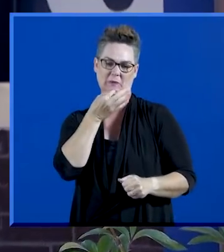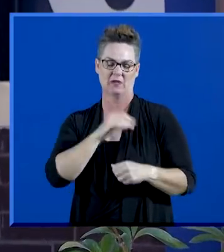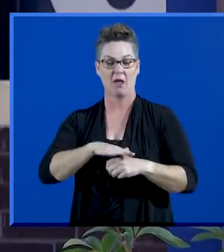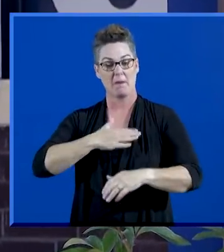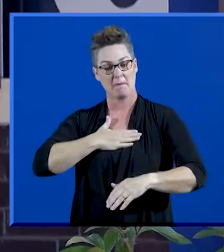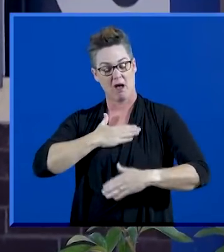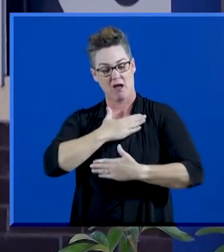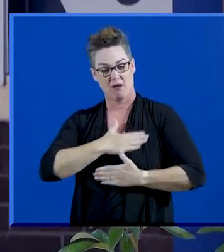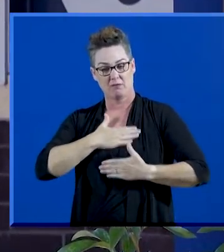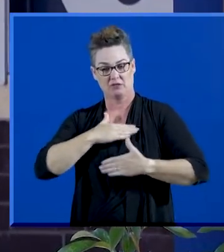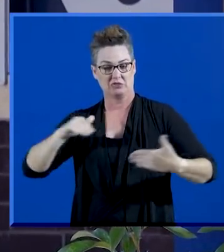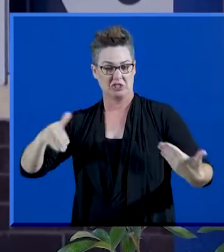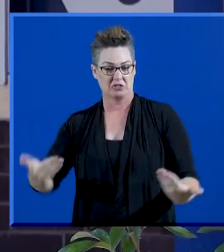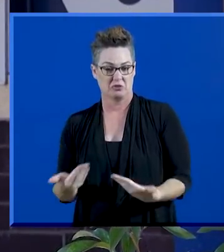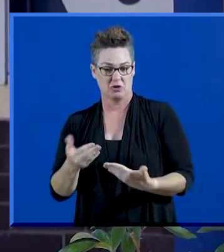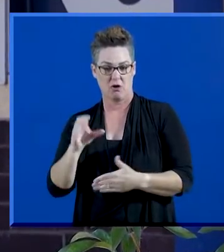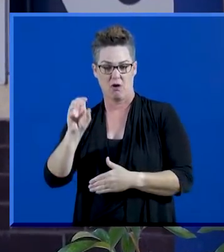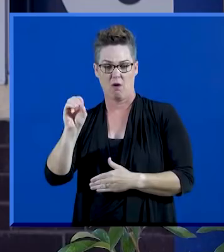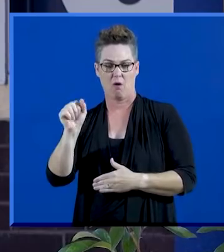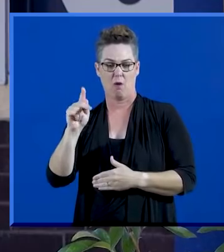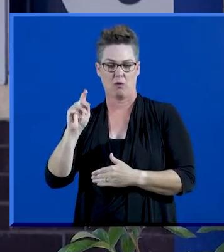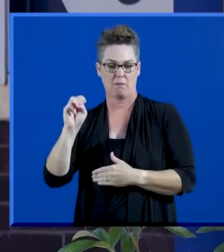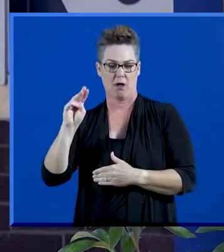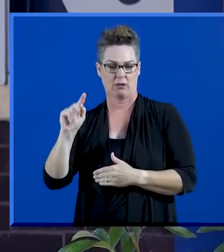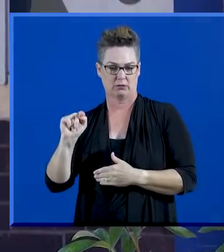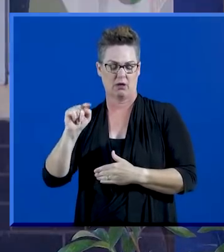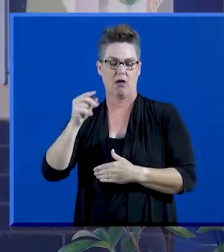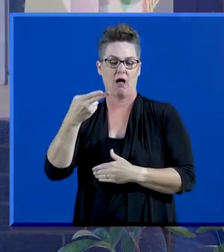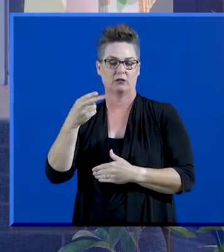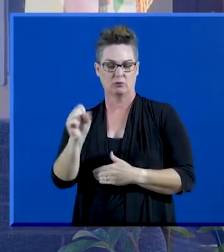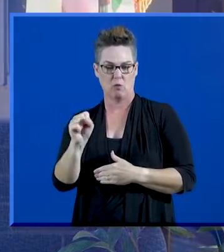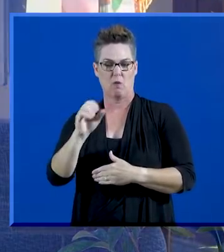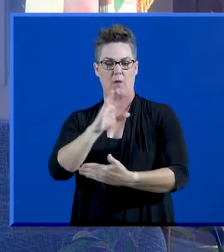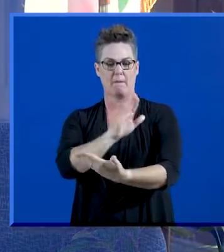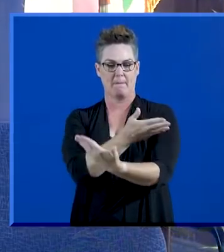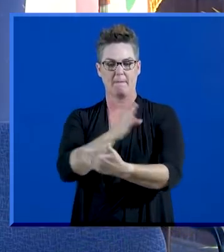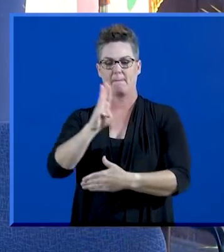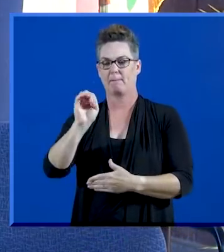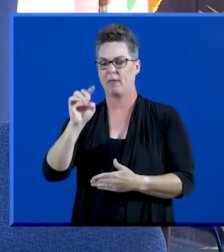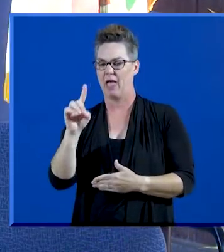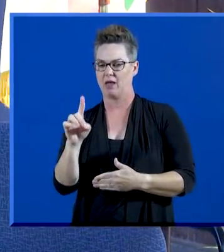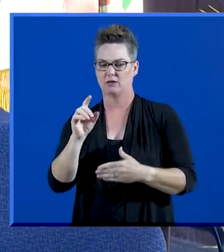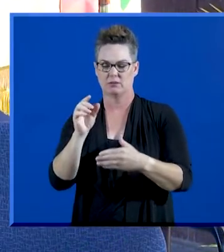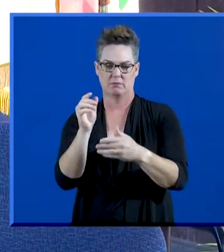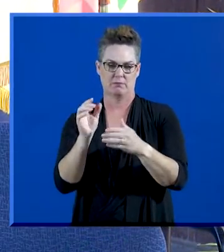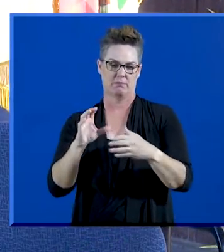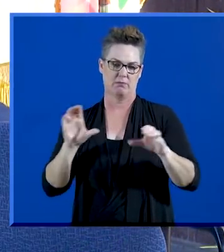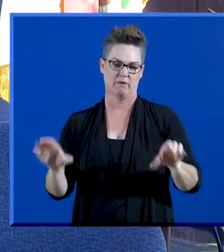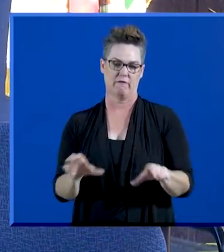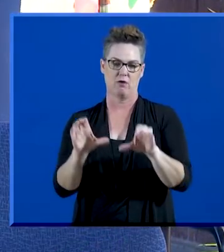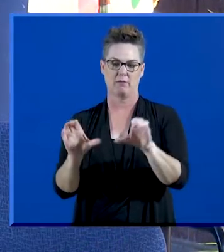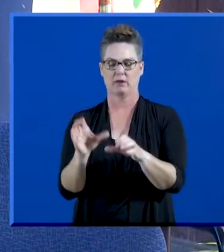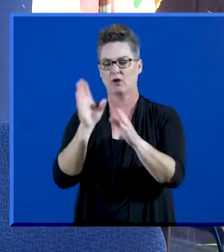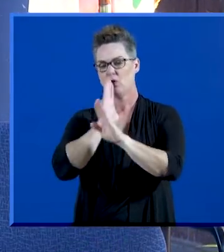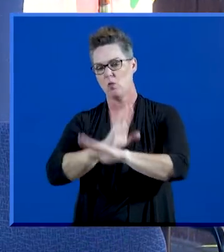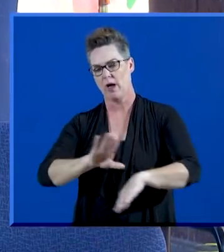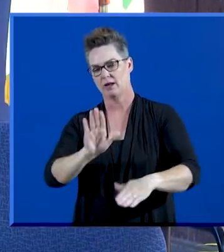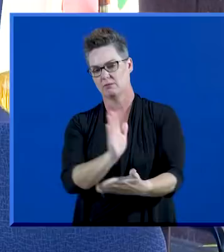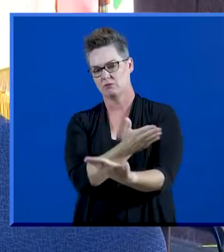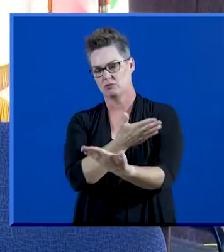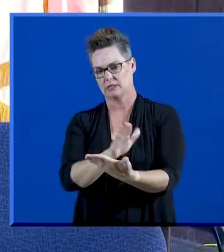2020, and I hope we'll get to celebrate together soon. It is my pleasure to introduce the Oakmont High School